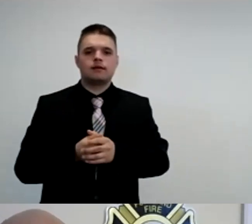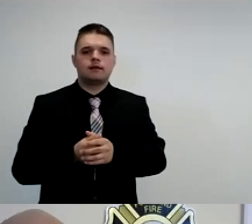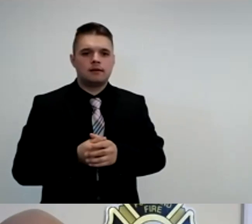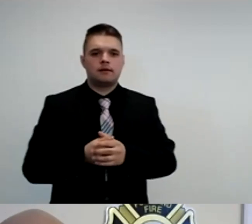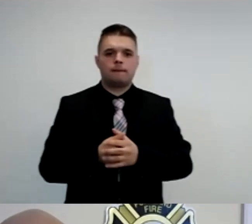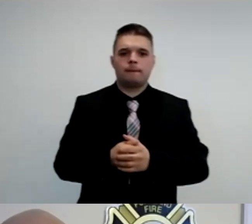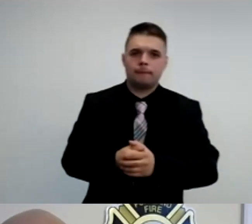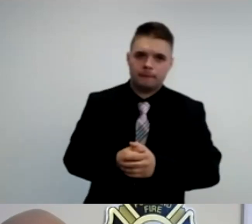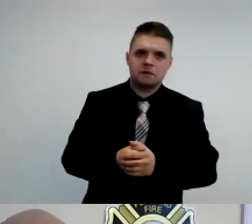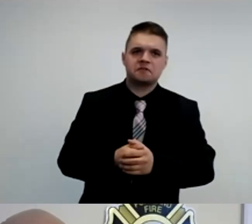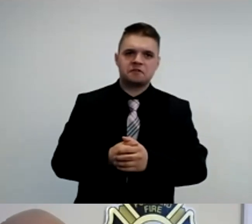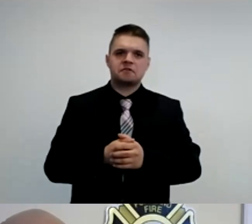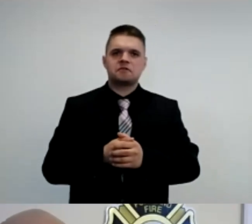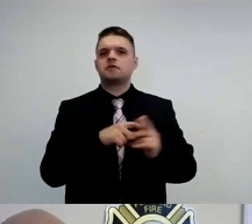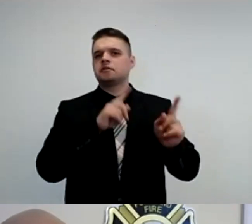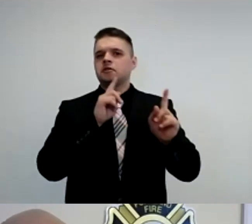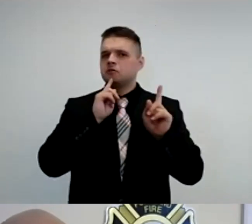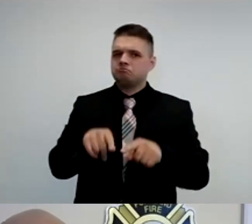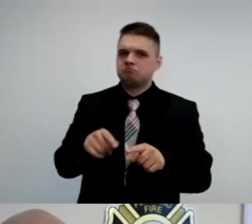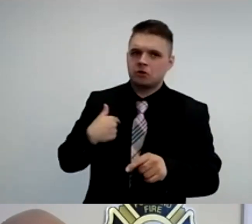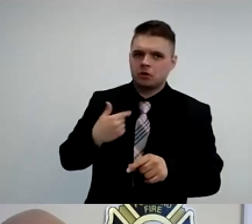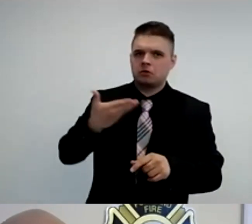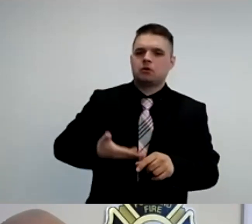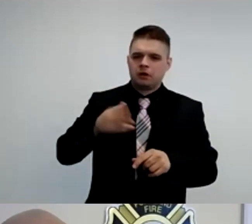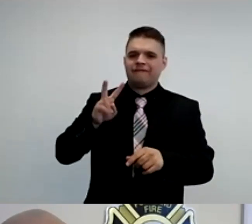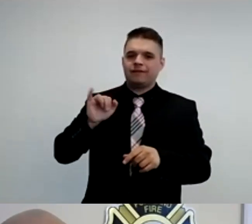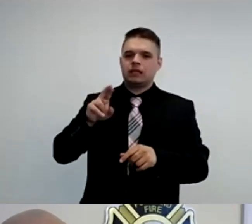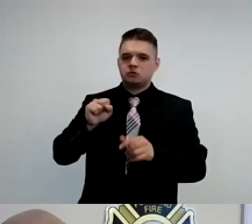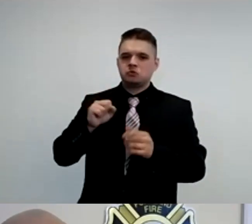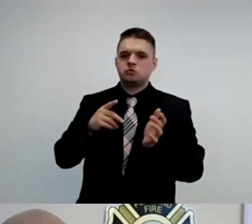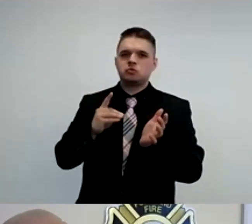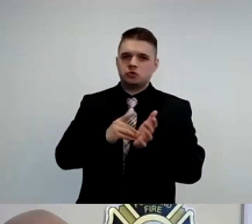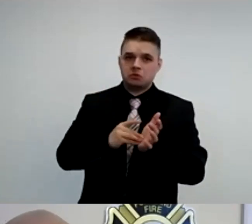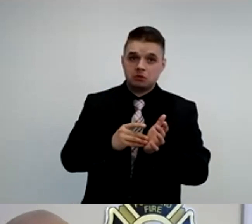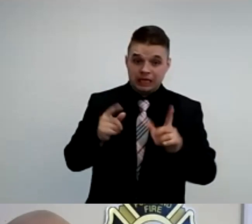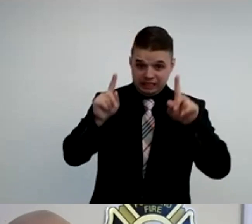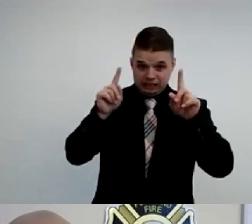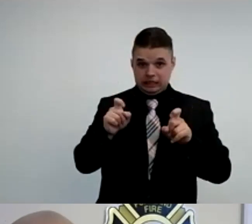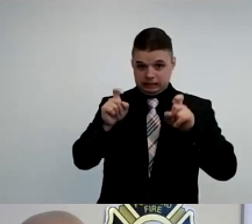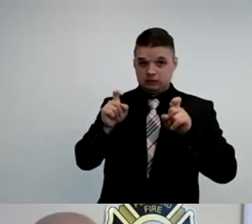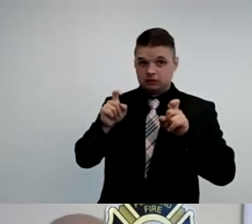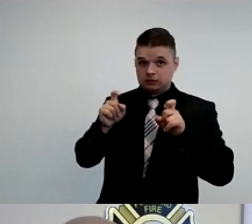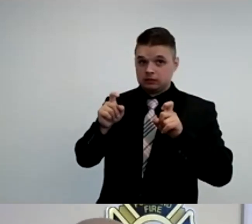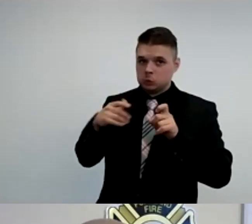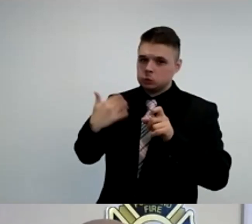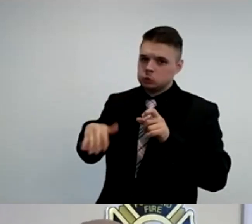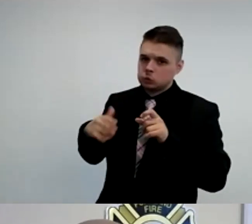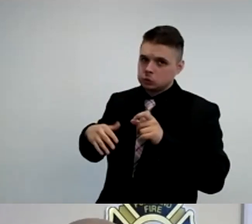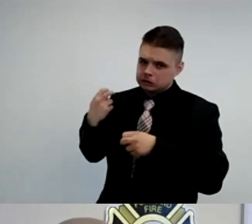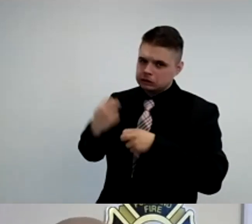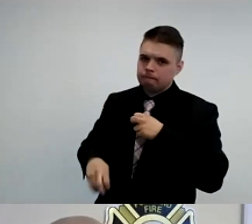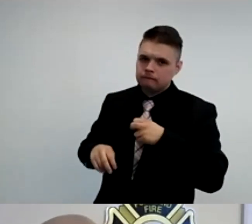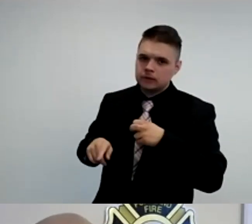So I can take a stab at that one. I think testing has become actually a difficult question. It's